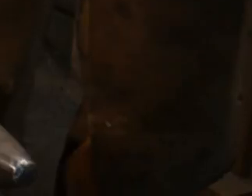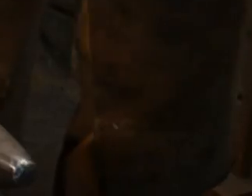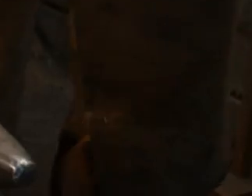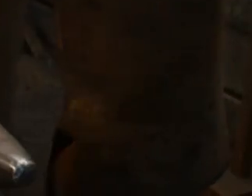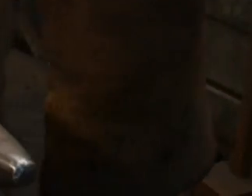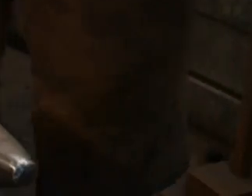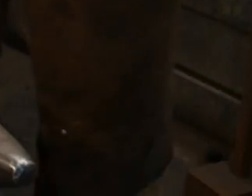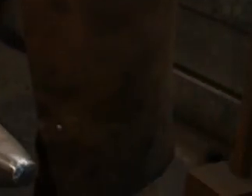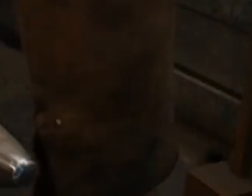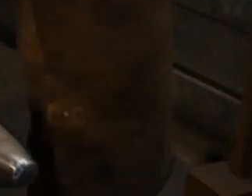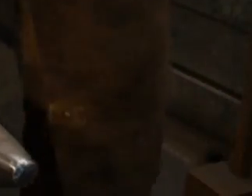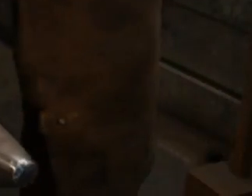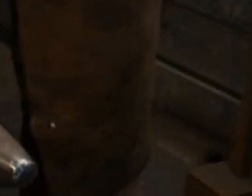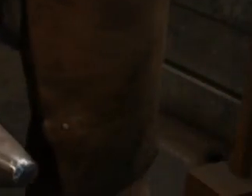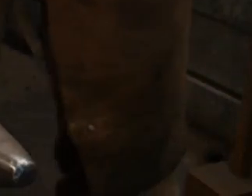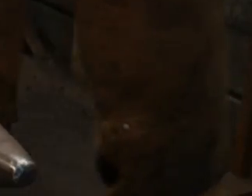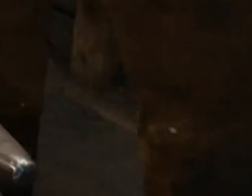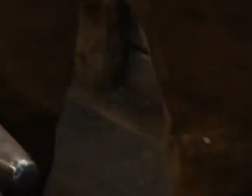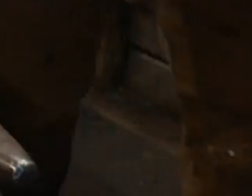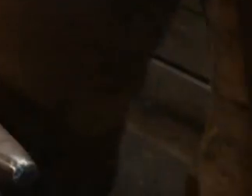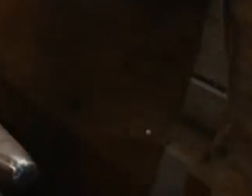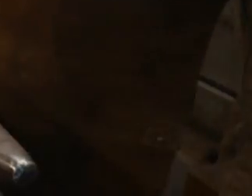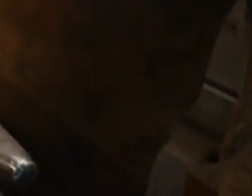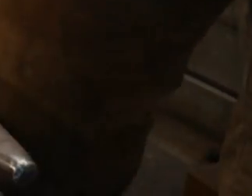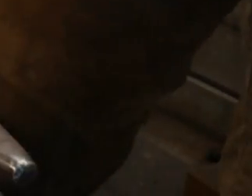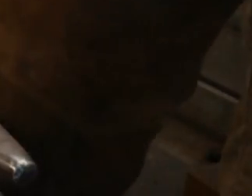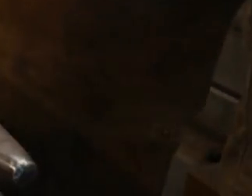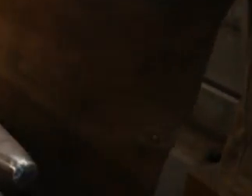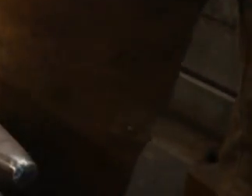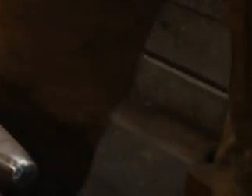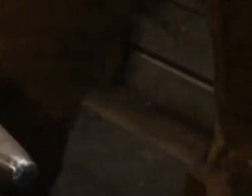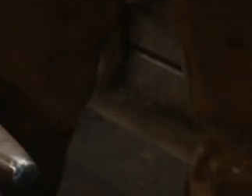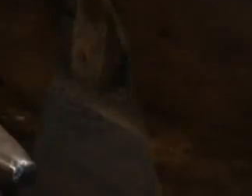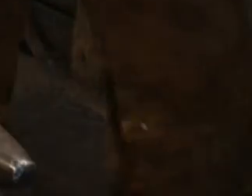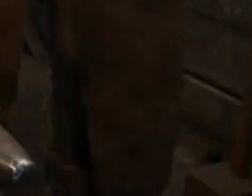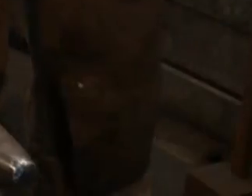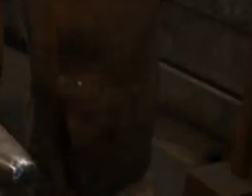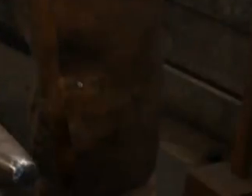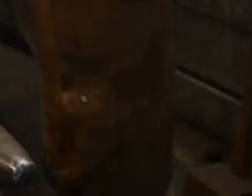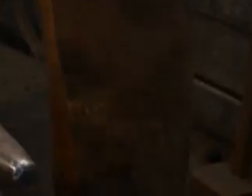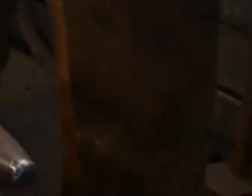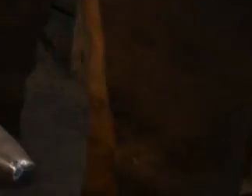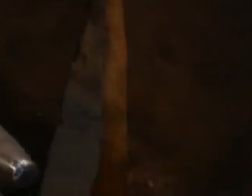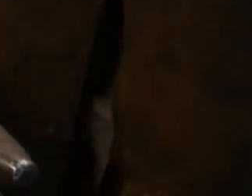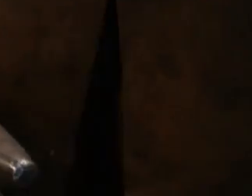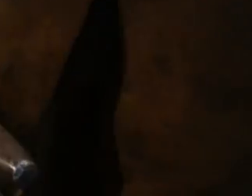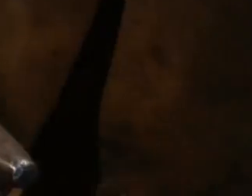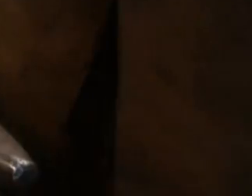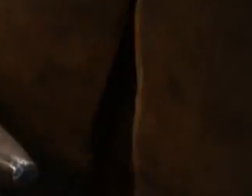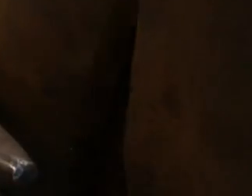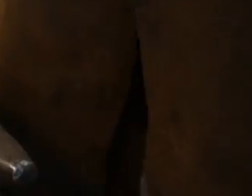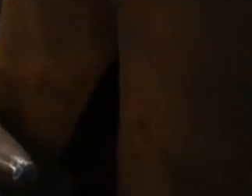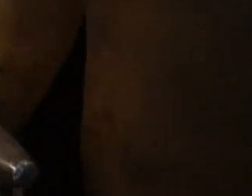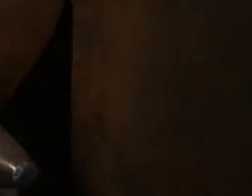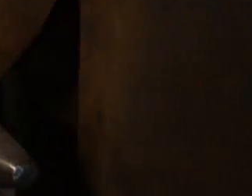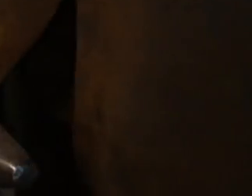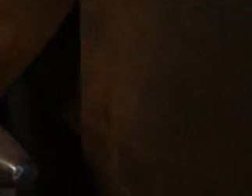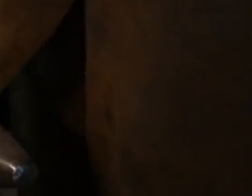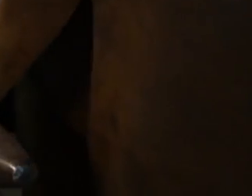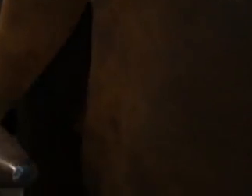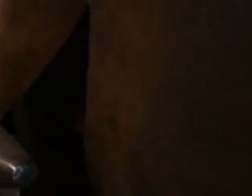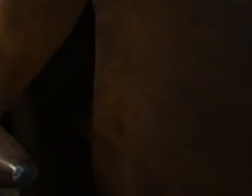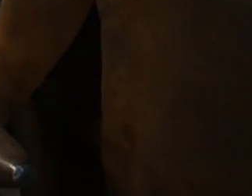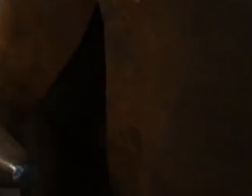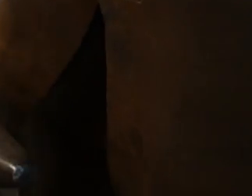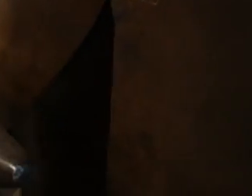I think we're almost there in width. Check it. Check